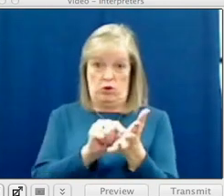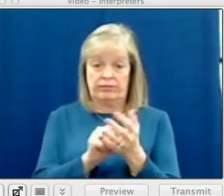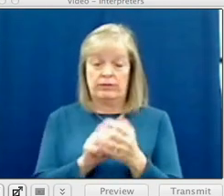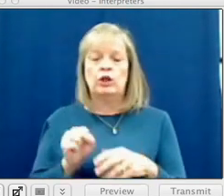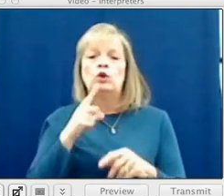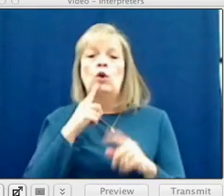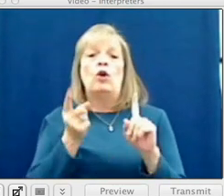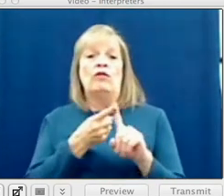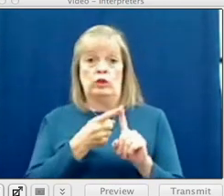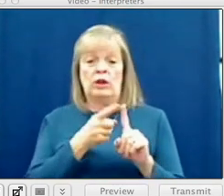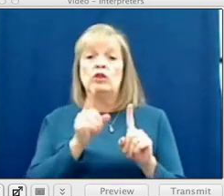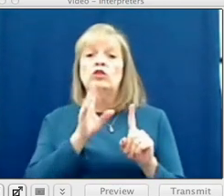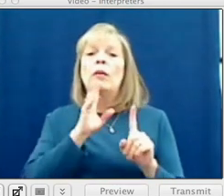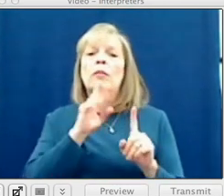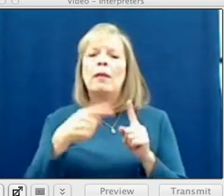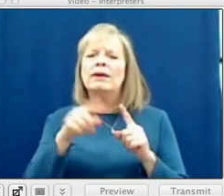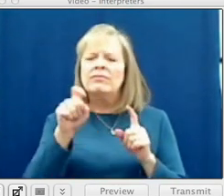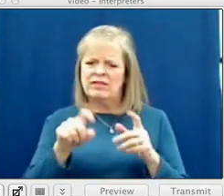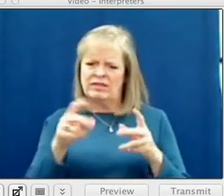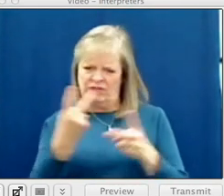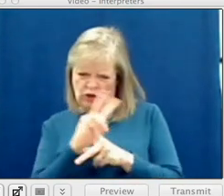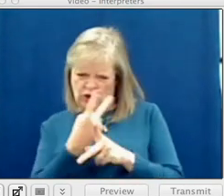identifying and articulating demands.